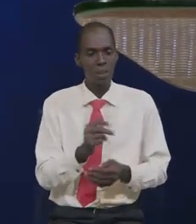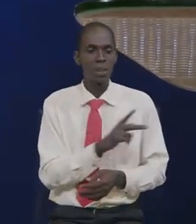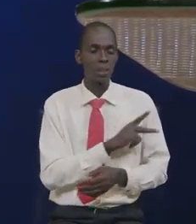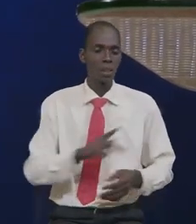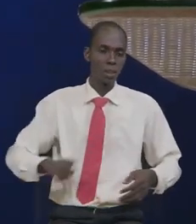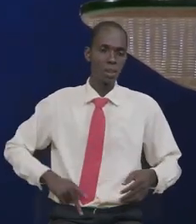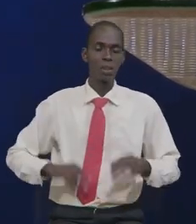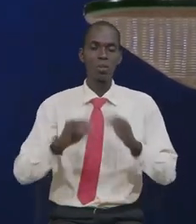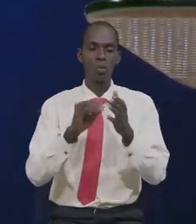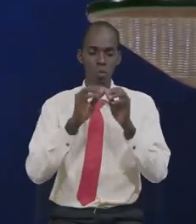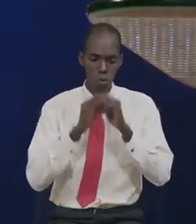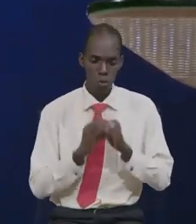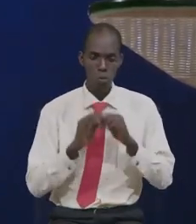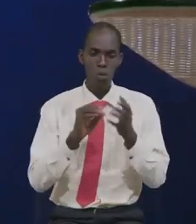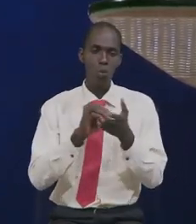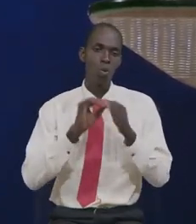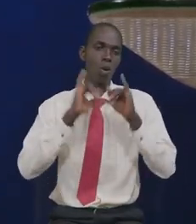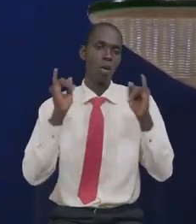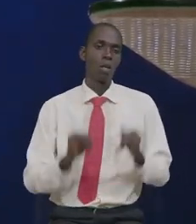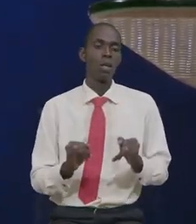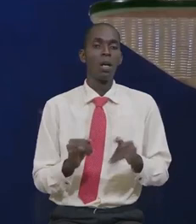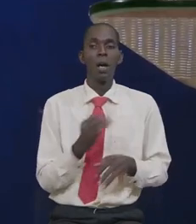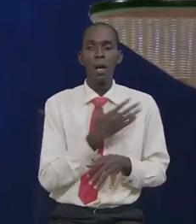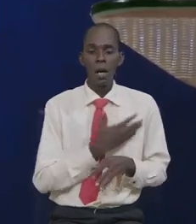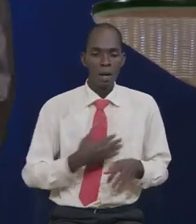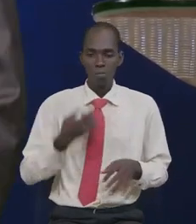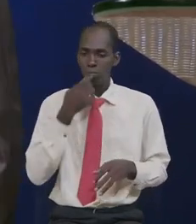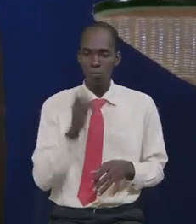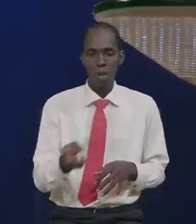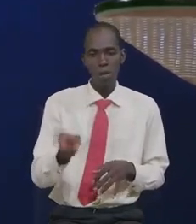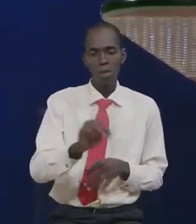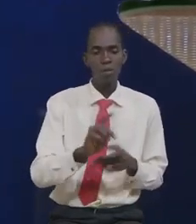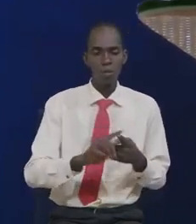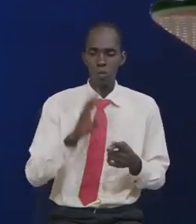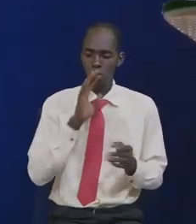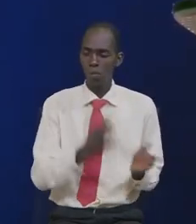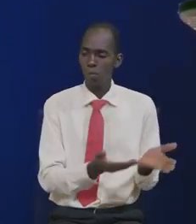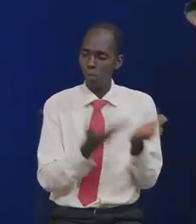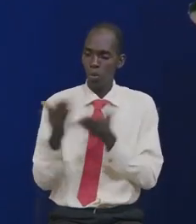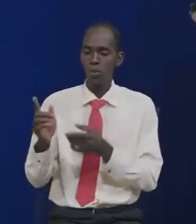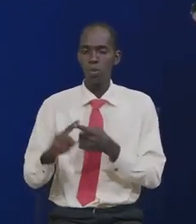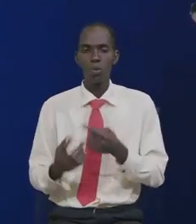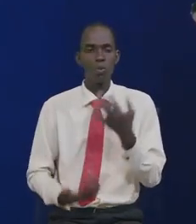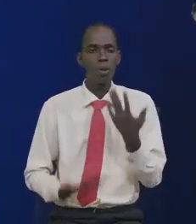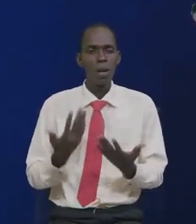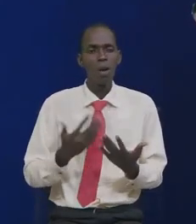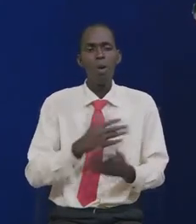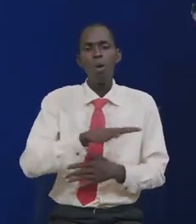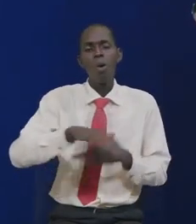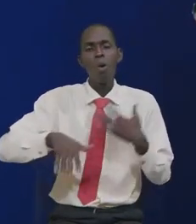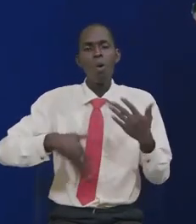men, bind them up and cast them into the fire. These supporters of the